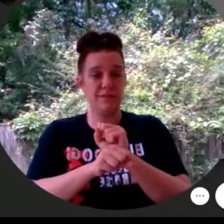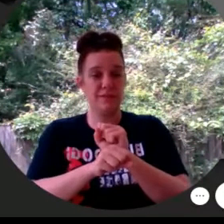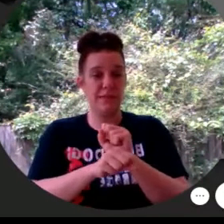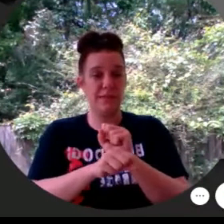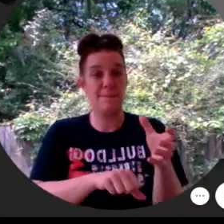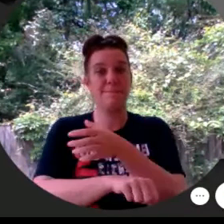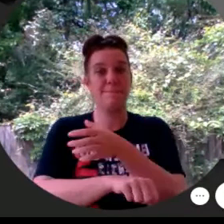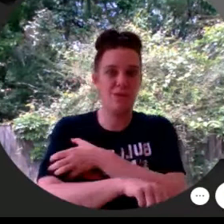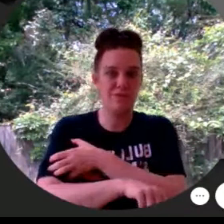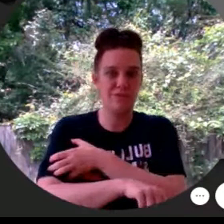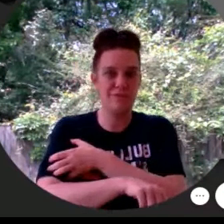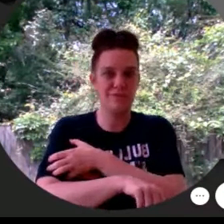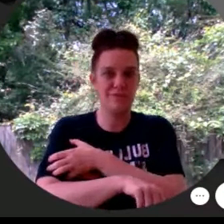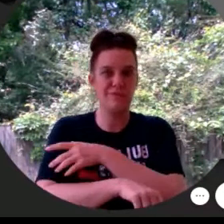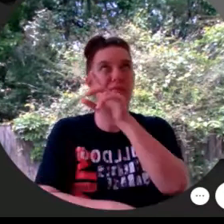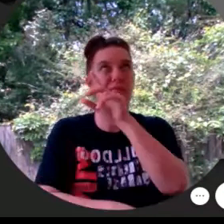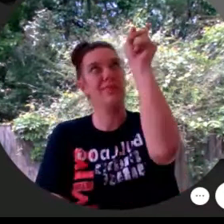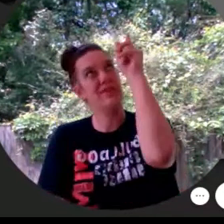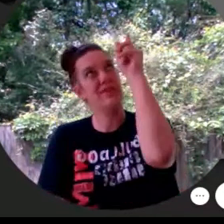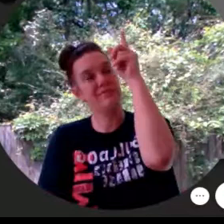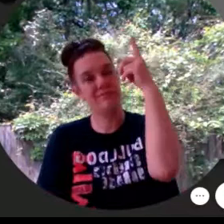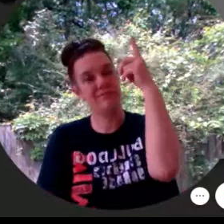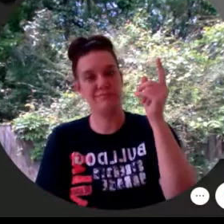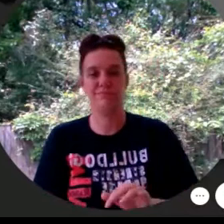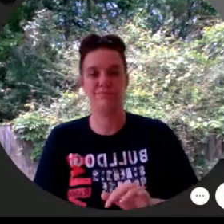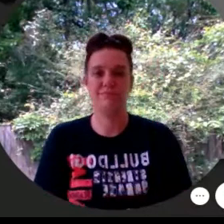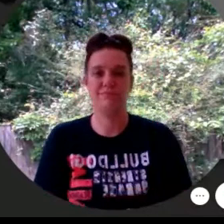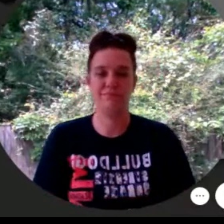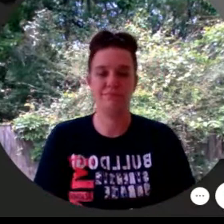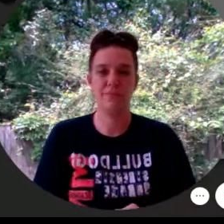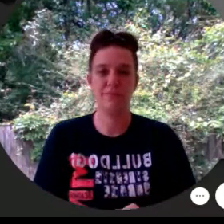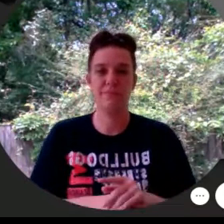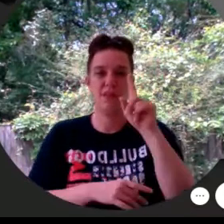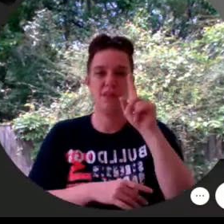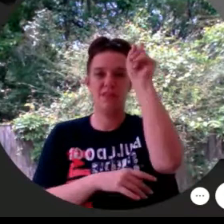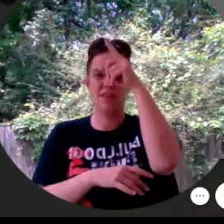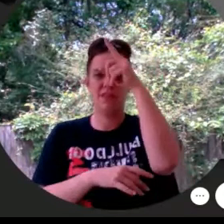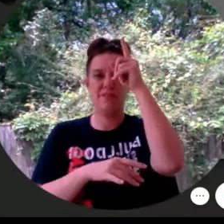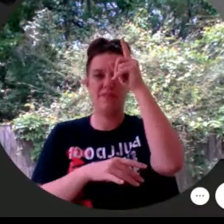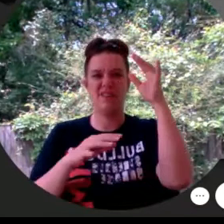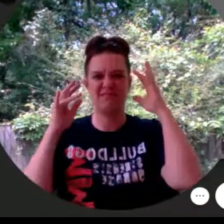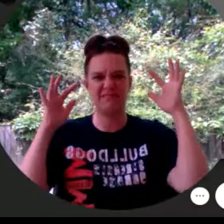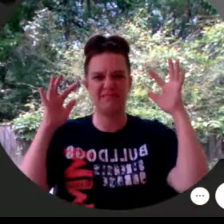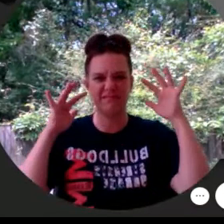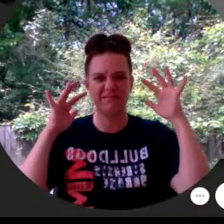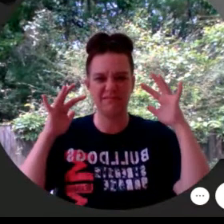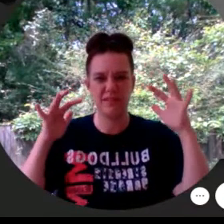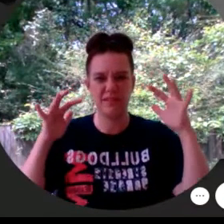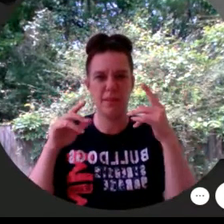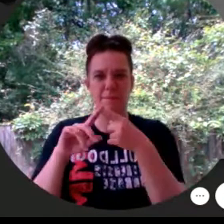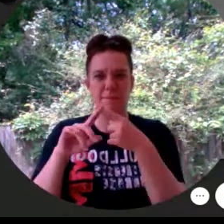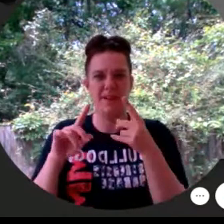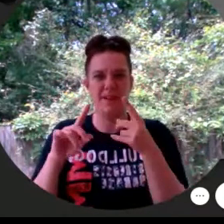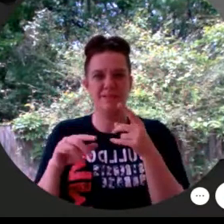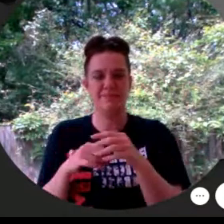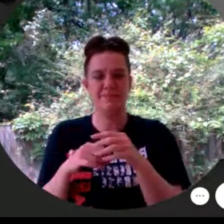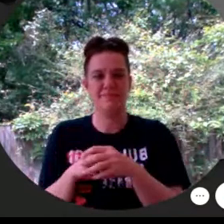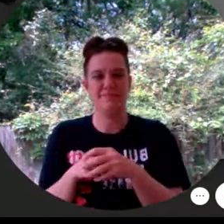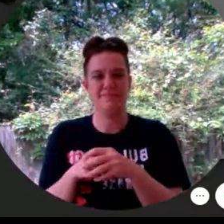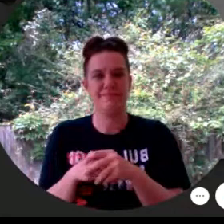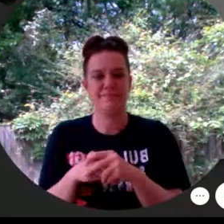powers that fan. The fan squeaked, but did spin.